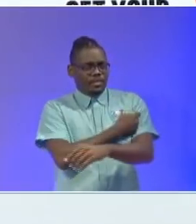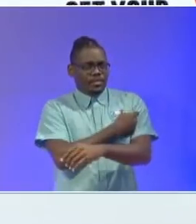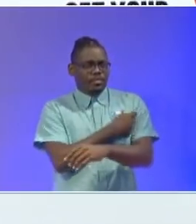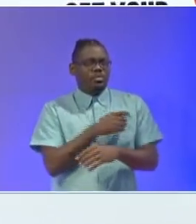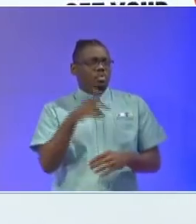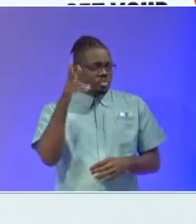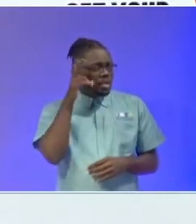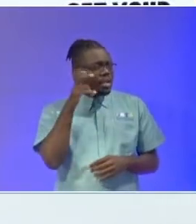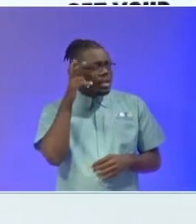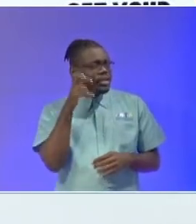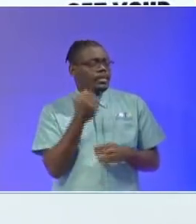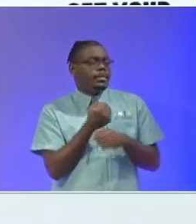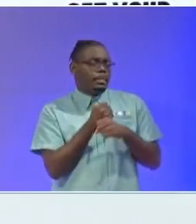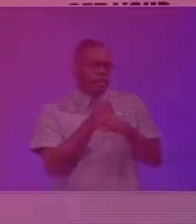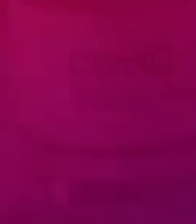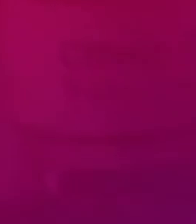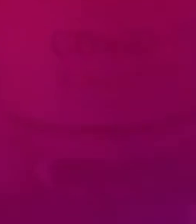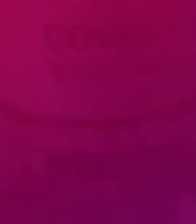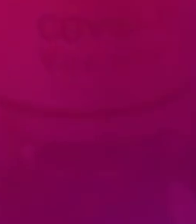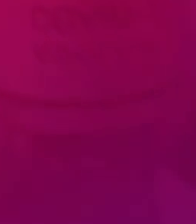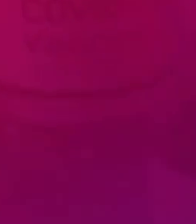now.